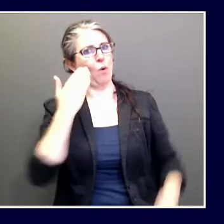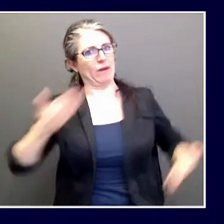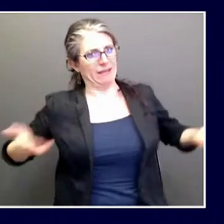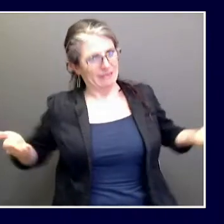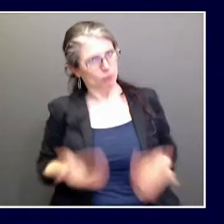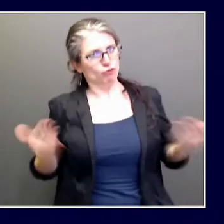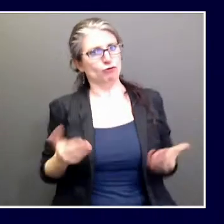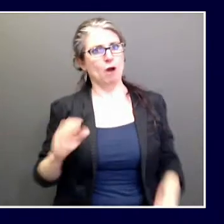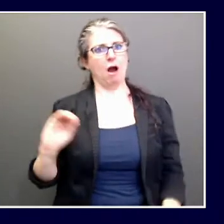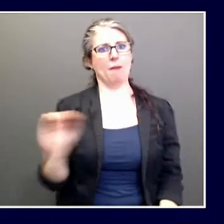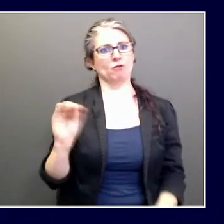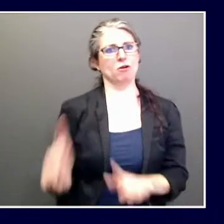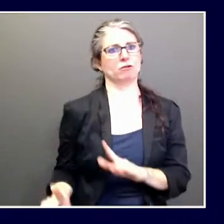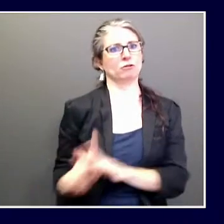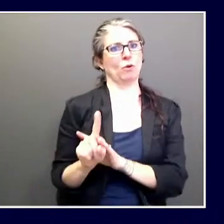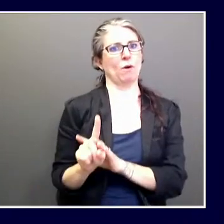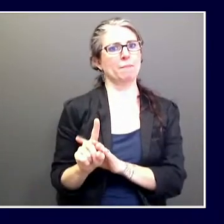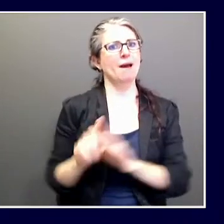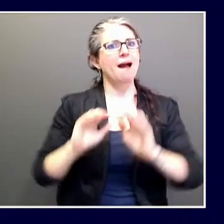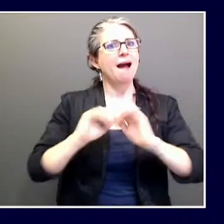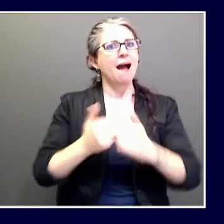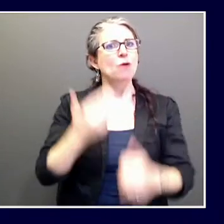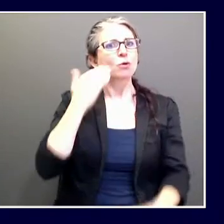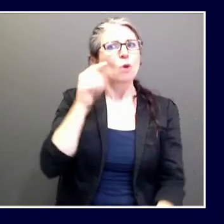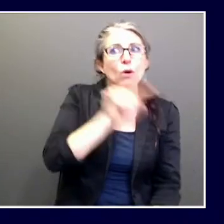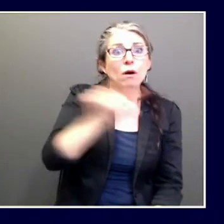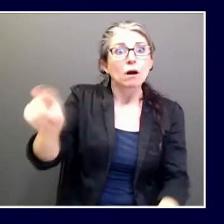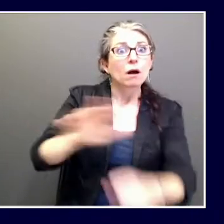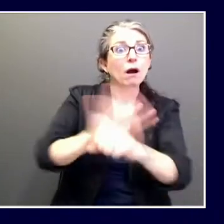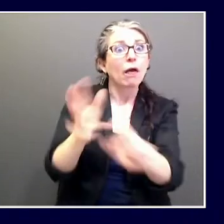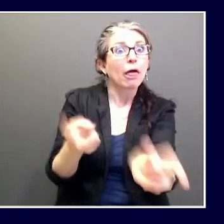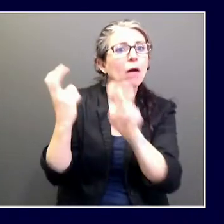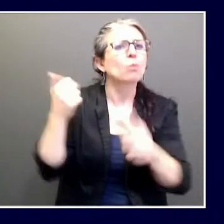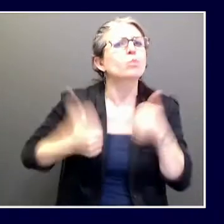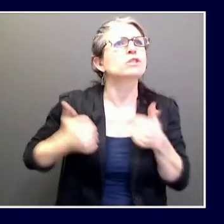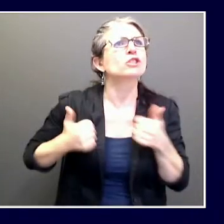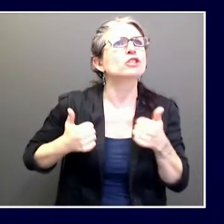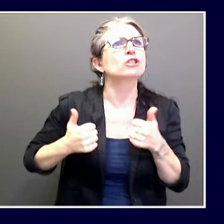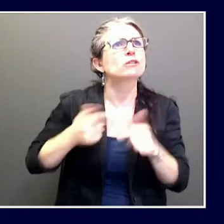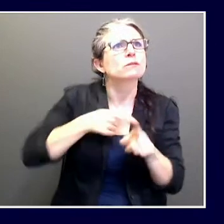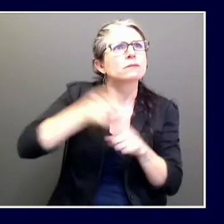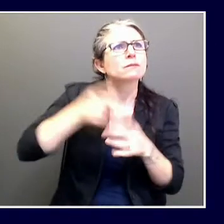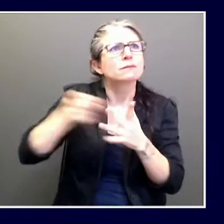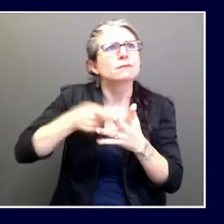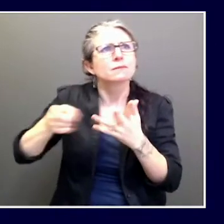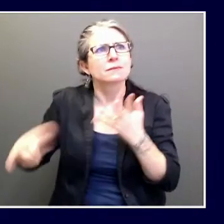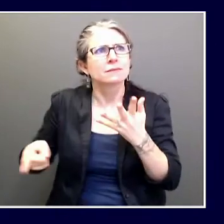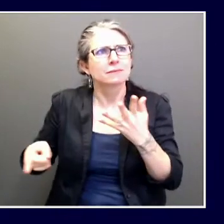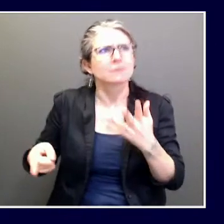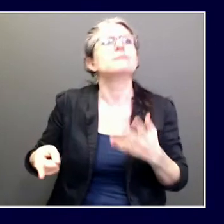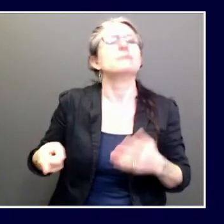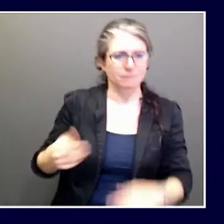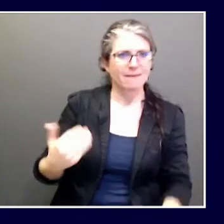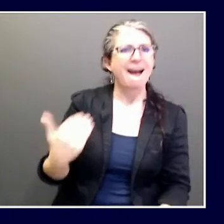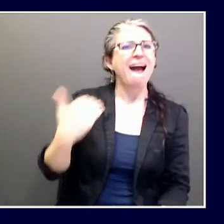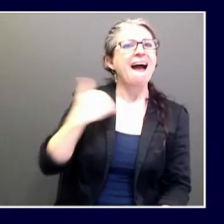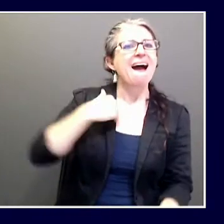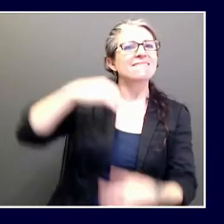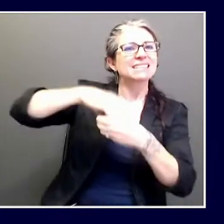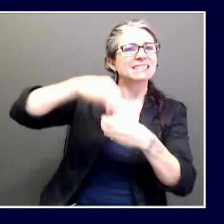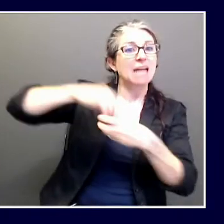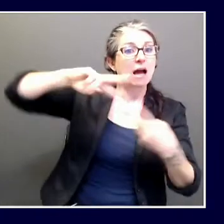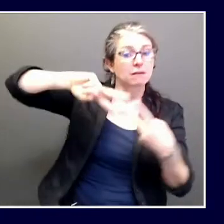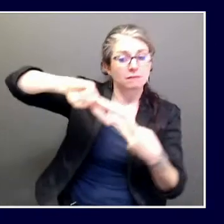talked about before called genomic sequencing. Here in Maine, we take a percentage of the positive